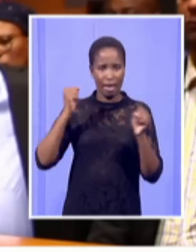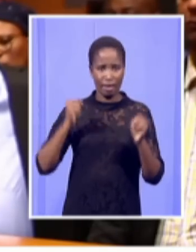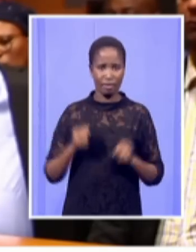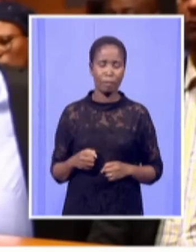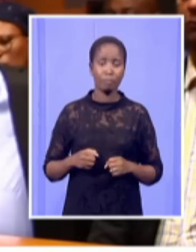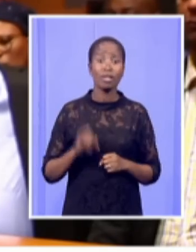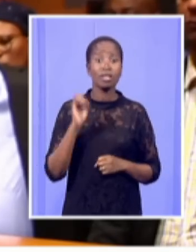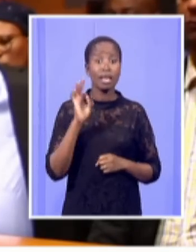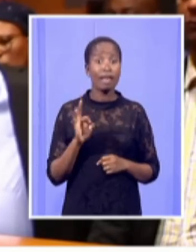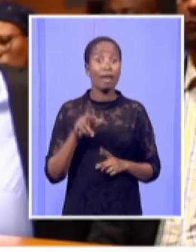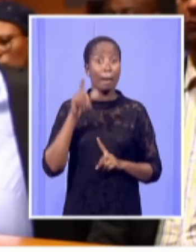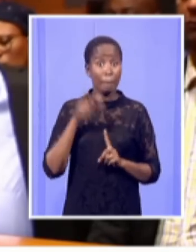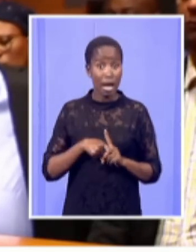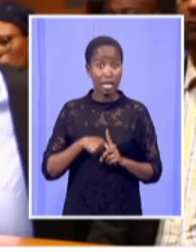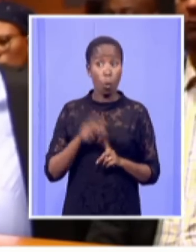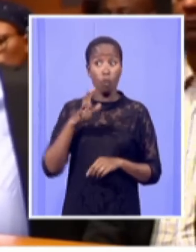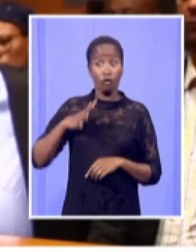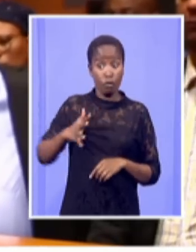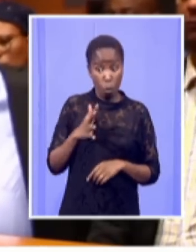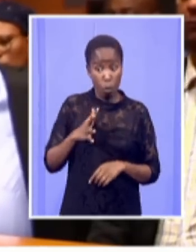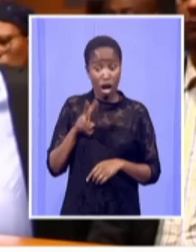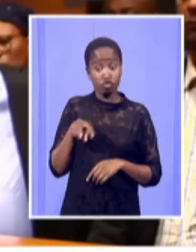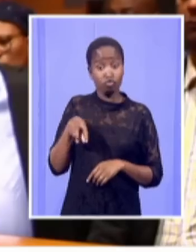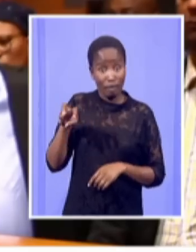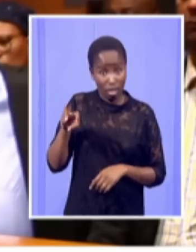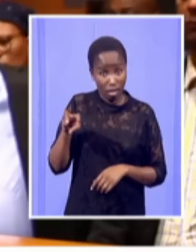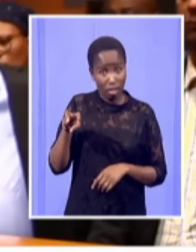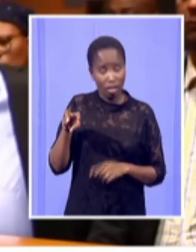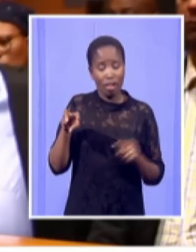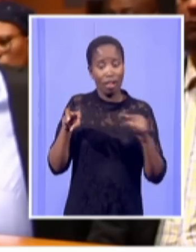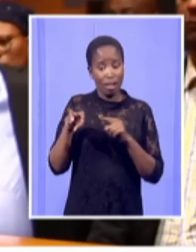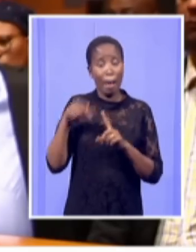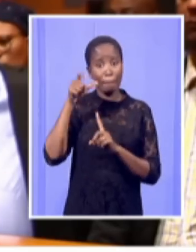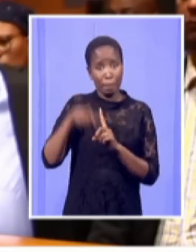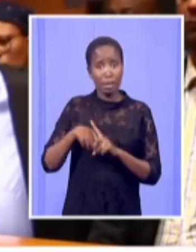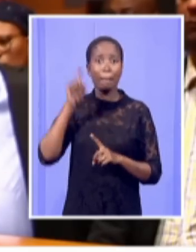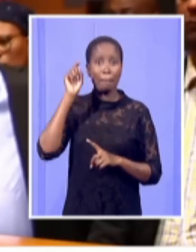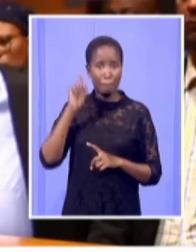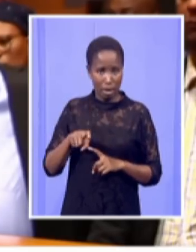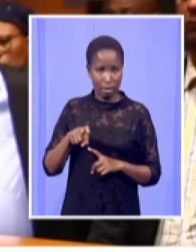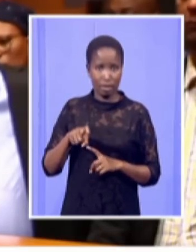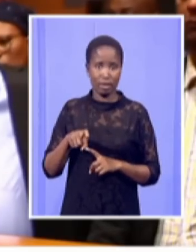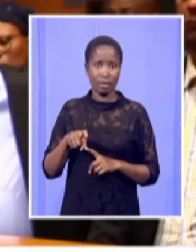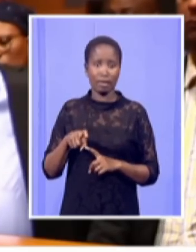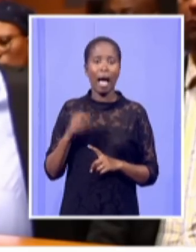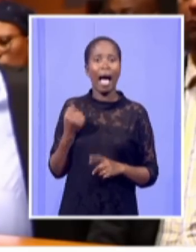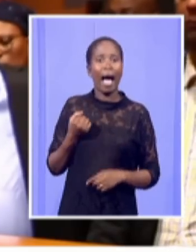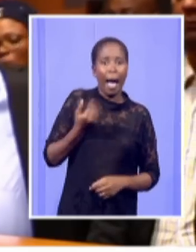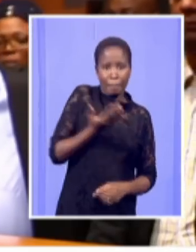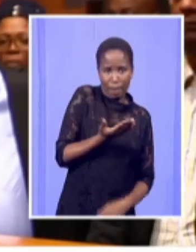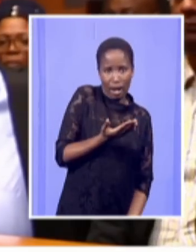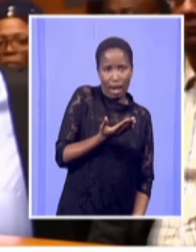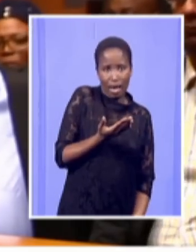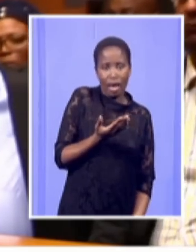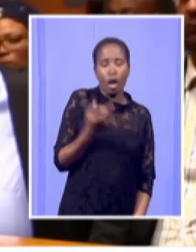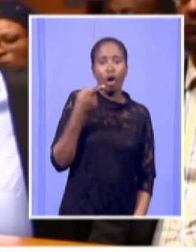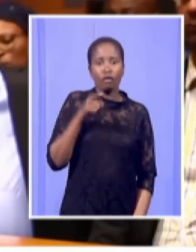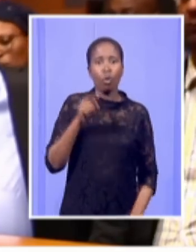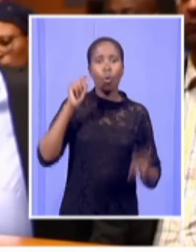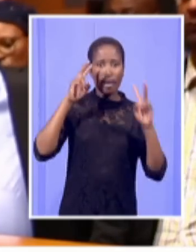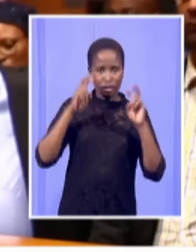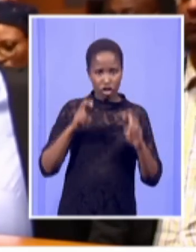when he has need to travel overseas, to make on an ad hoc basis application to the investigating